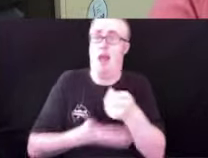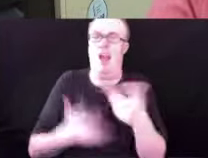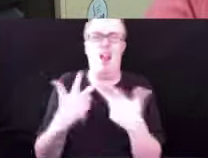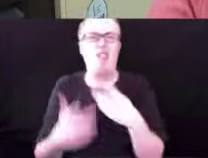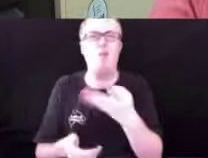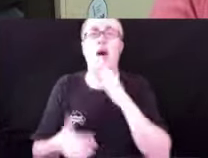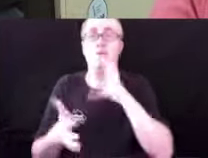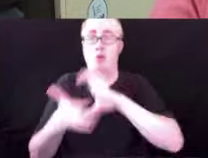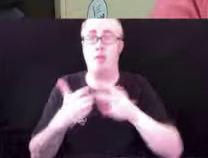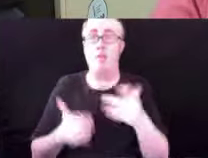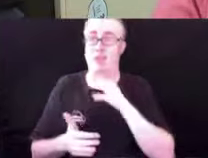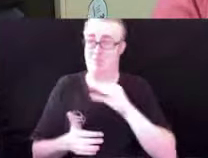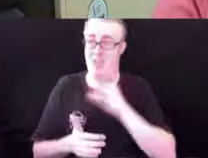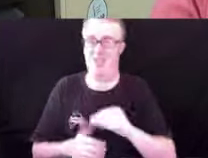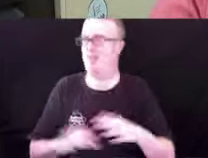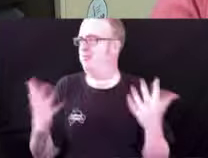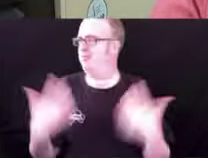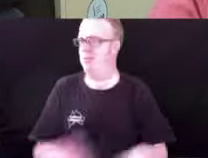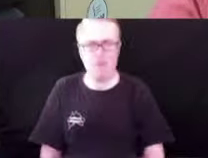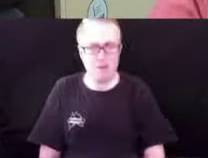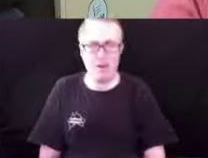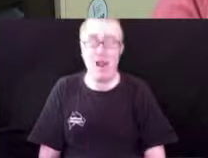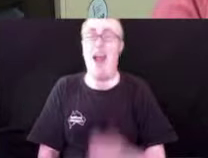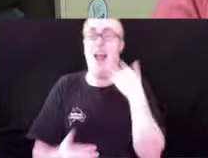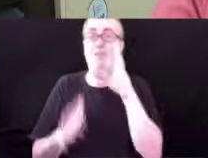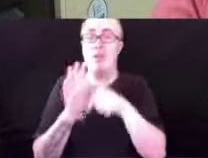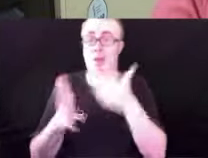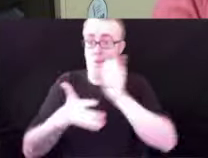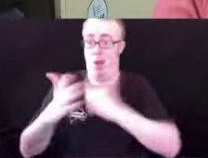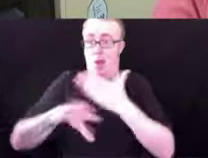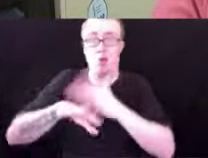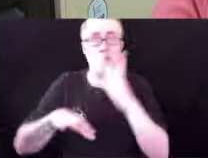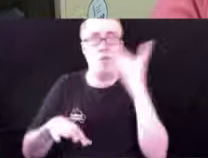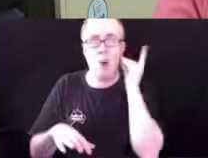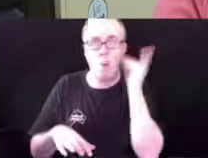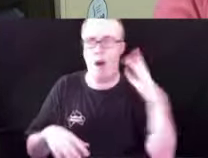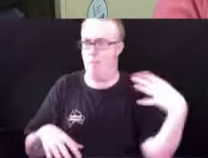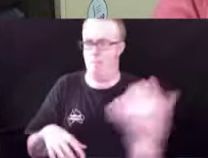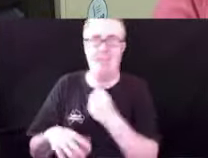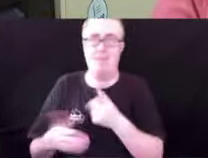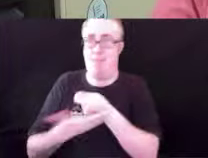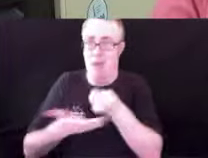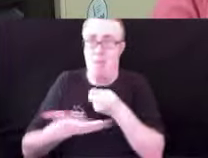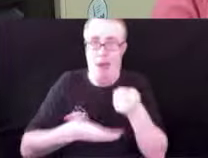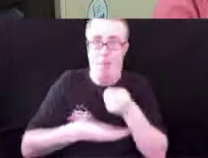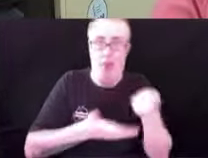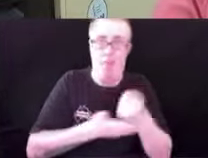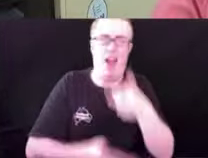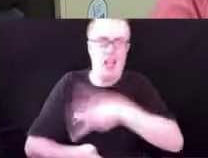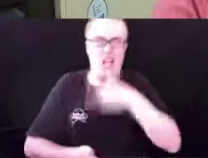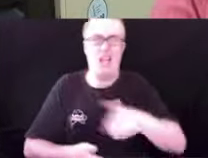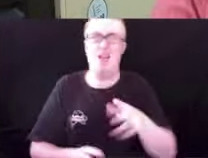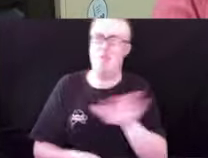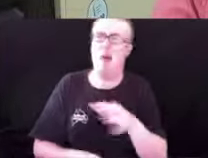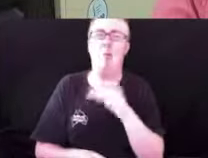plus $400 to put the speech on it, and every time I bought a new phone, had to pay another $130 thereabouts to transfer